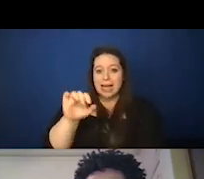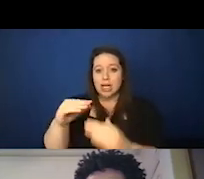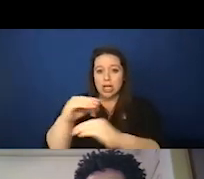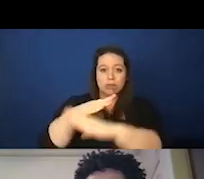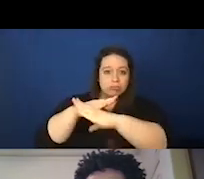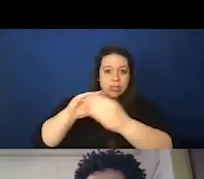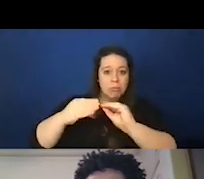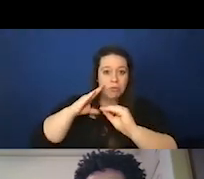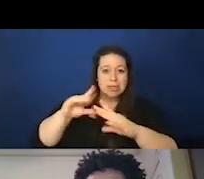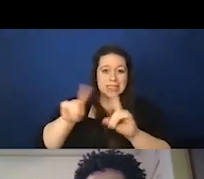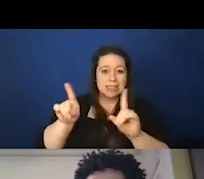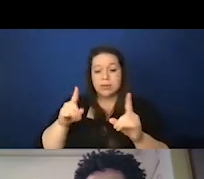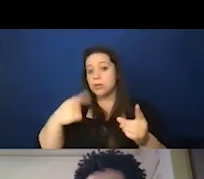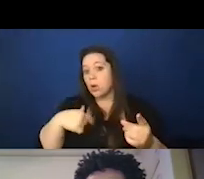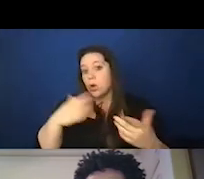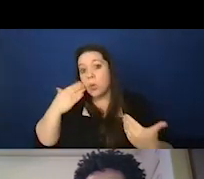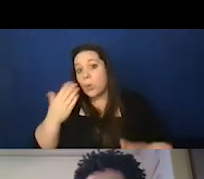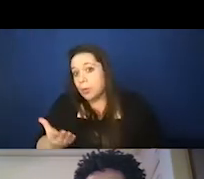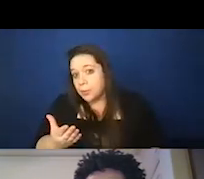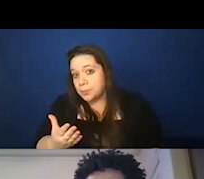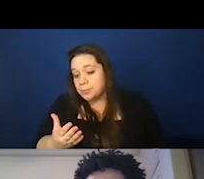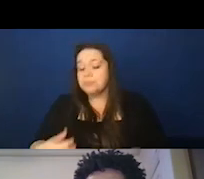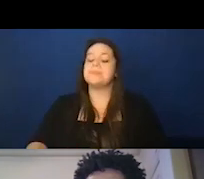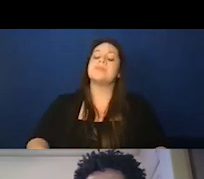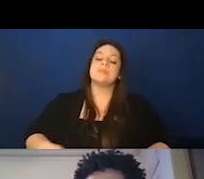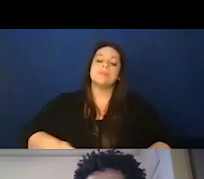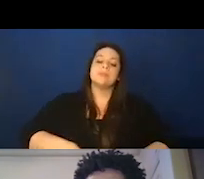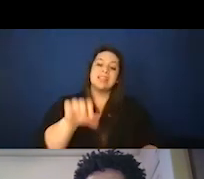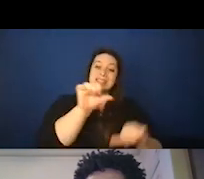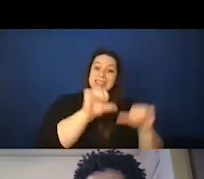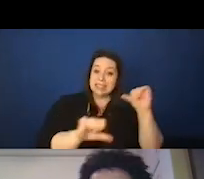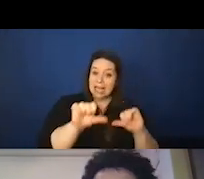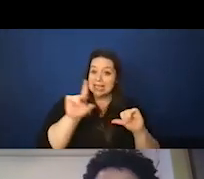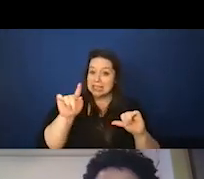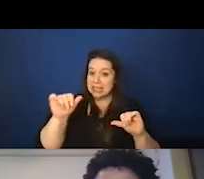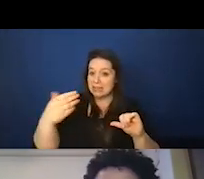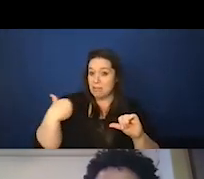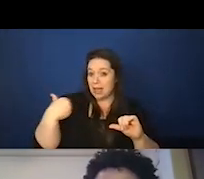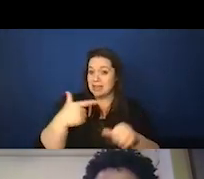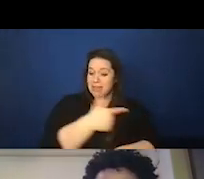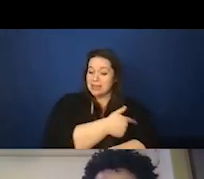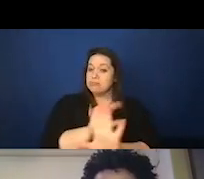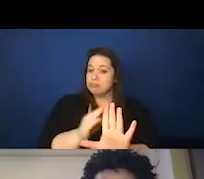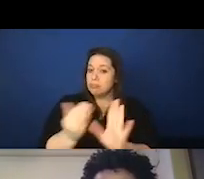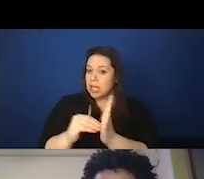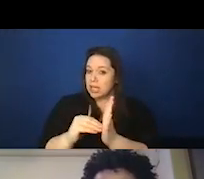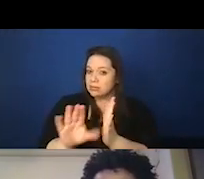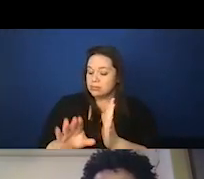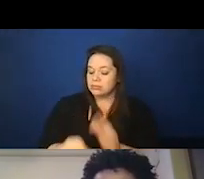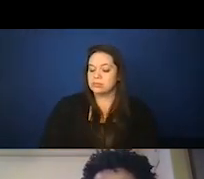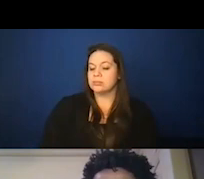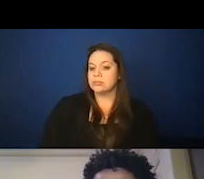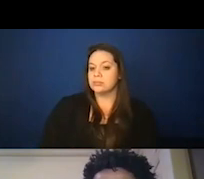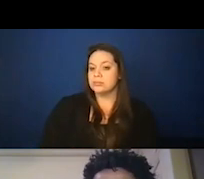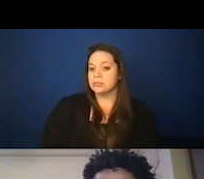know. Science and the data from the past of us vaccinating people, because remember, we as a family